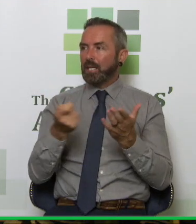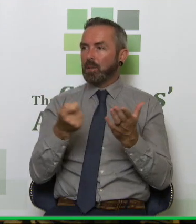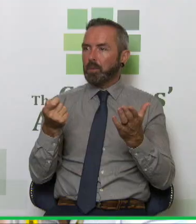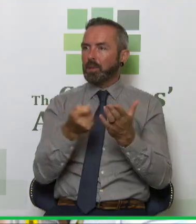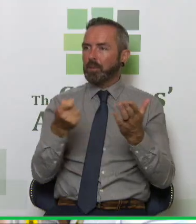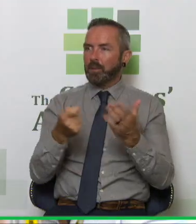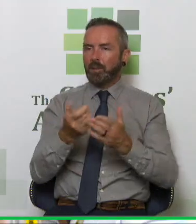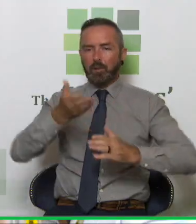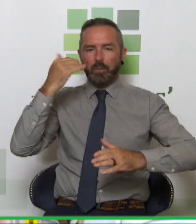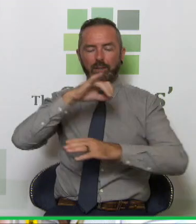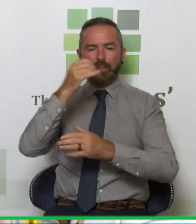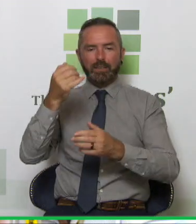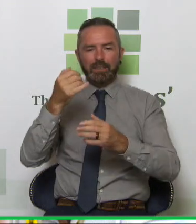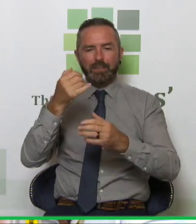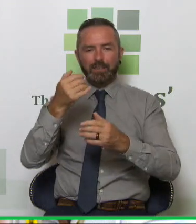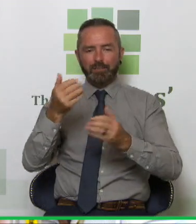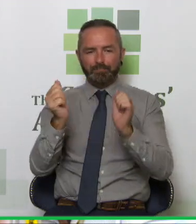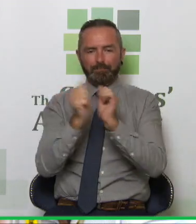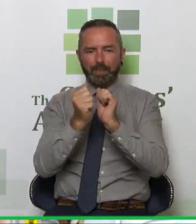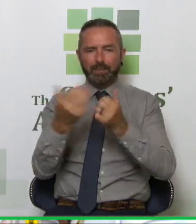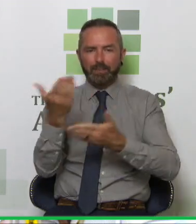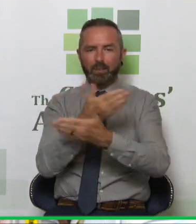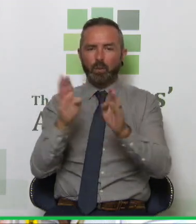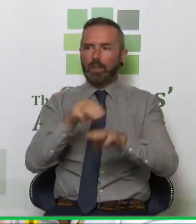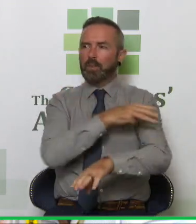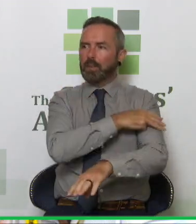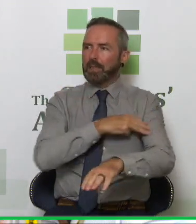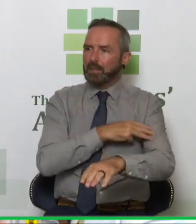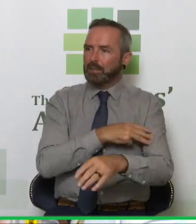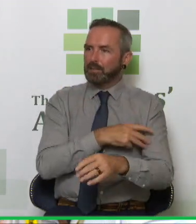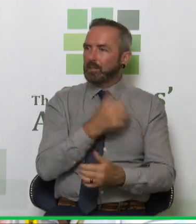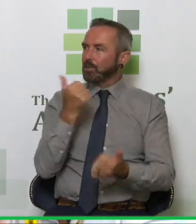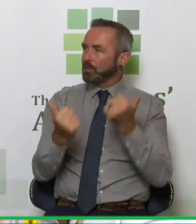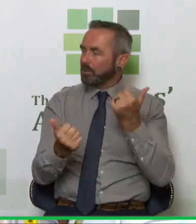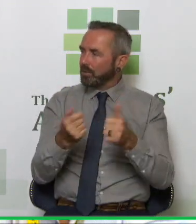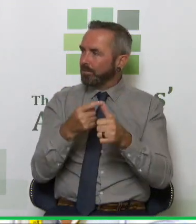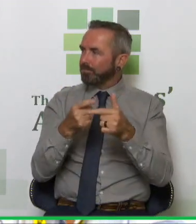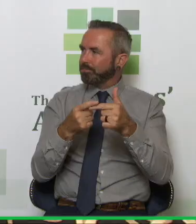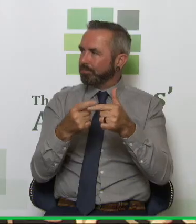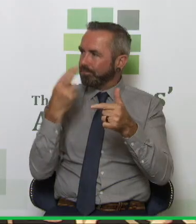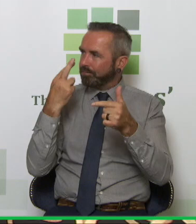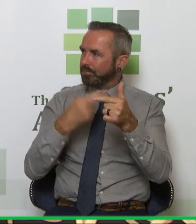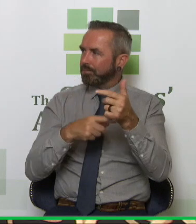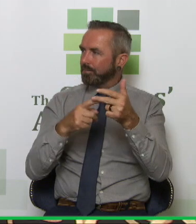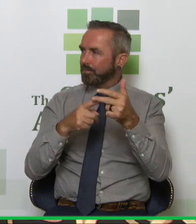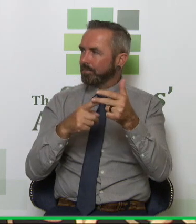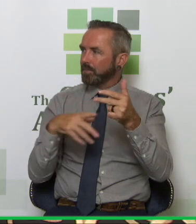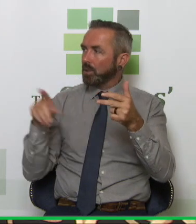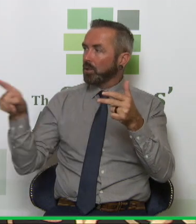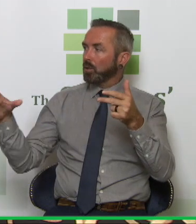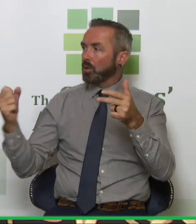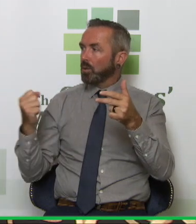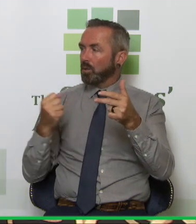assemblies, from previous sessions with the Gardaí and with the Justice representations. Given that you're a kind